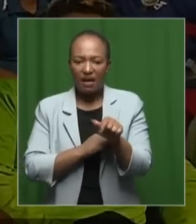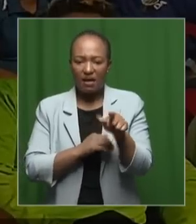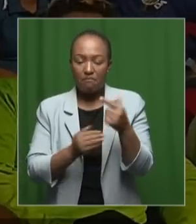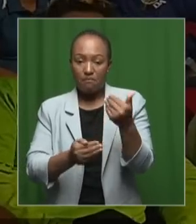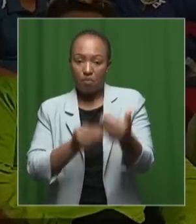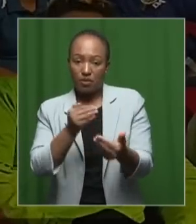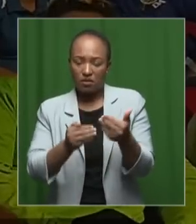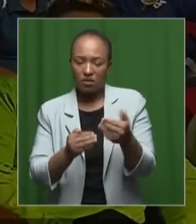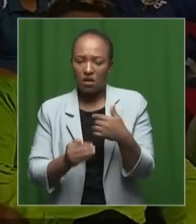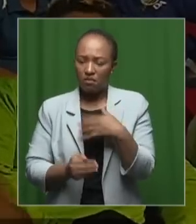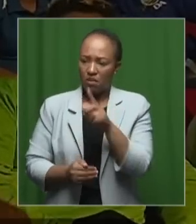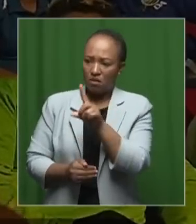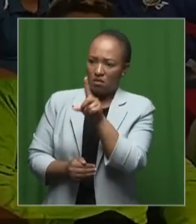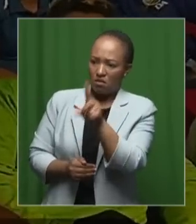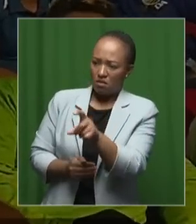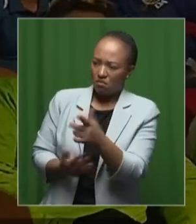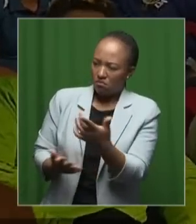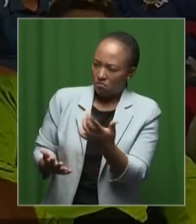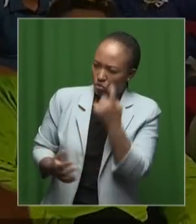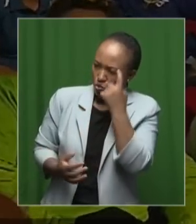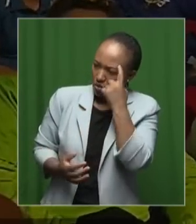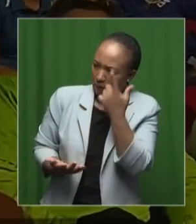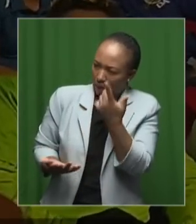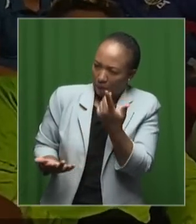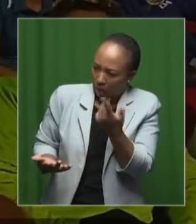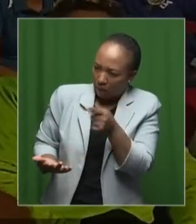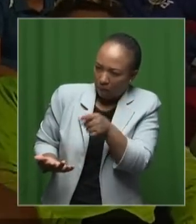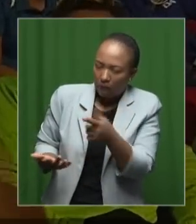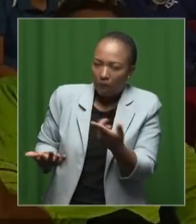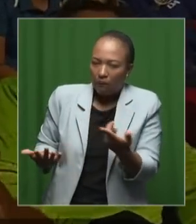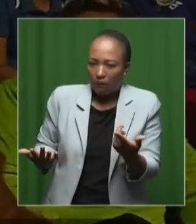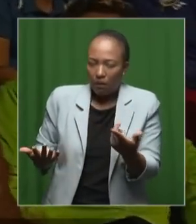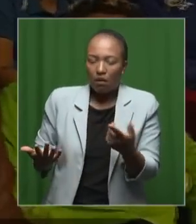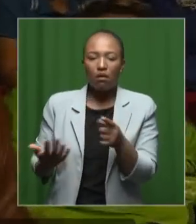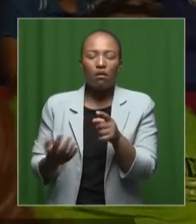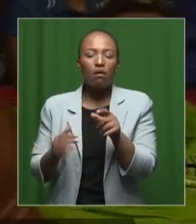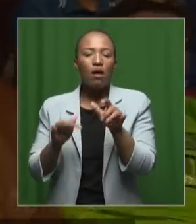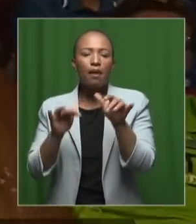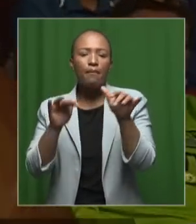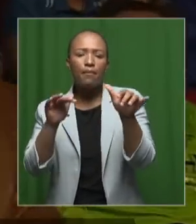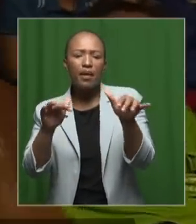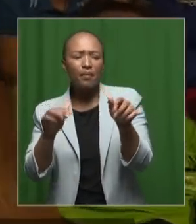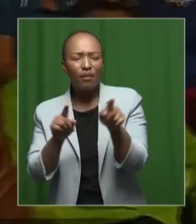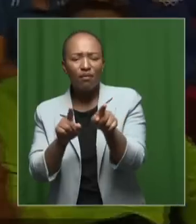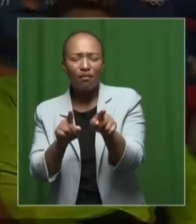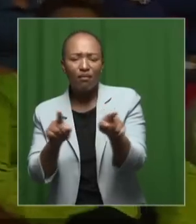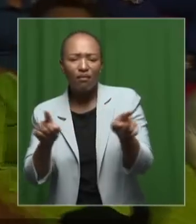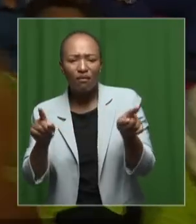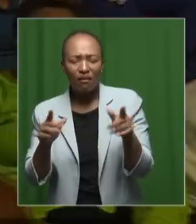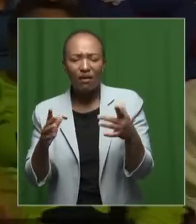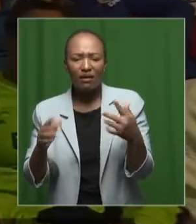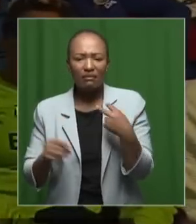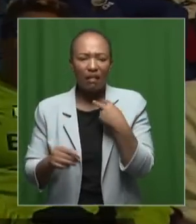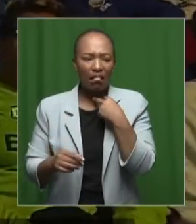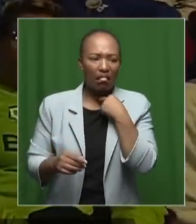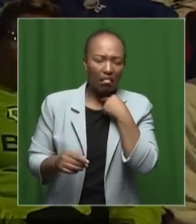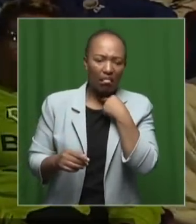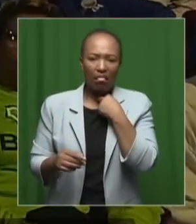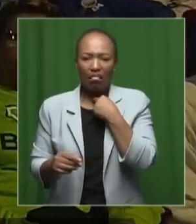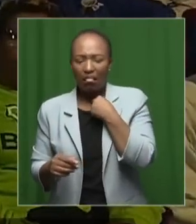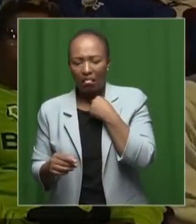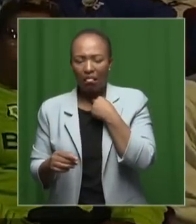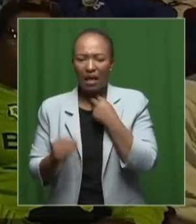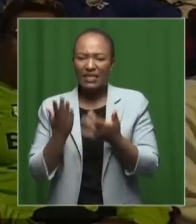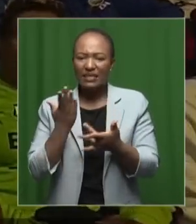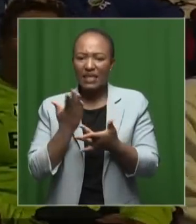think that there also needs to be a way to cater for people who are currently stuck in the digital divide,